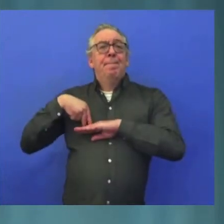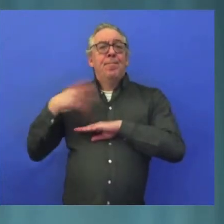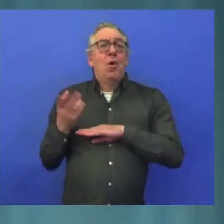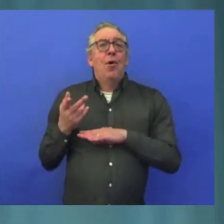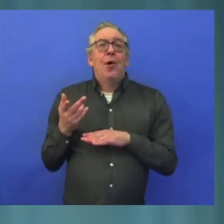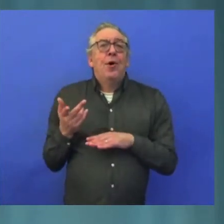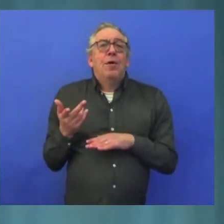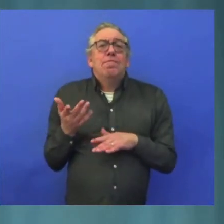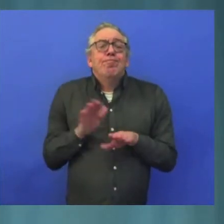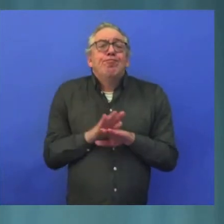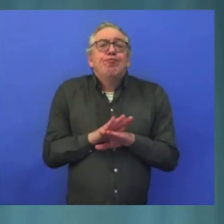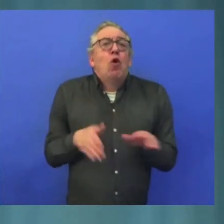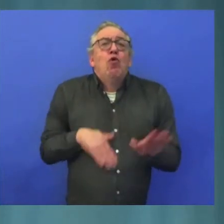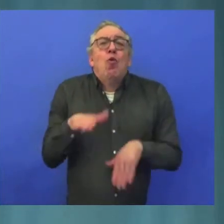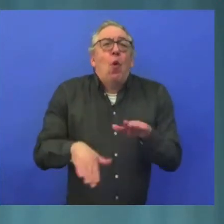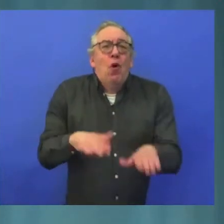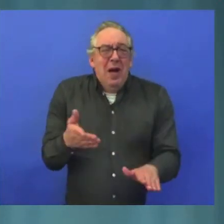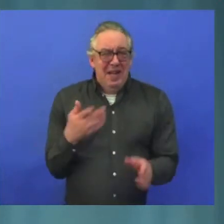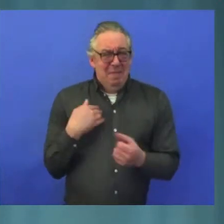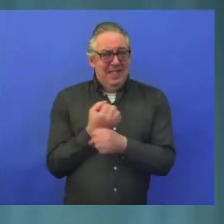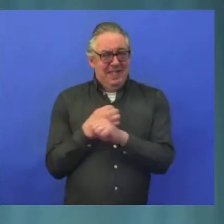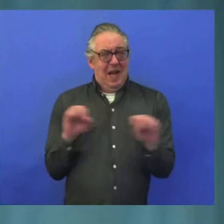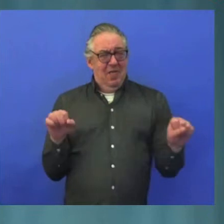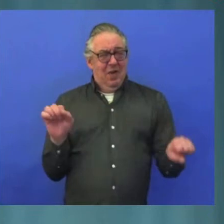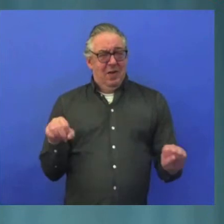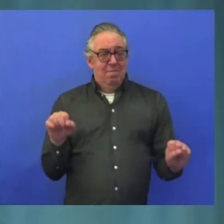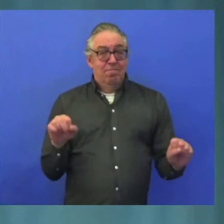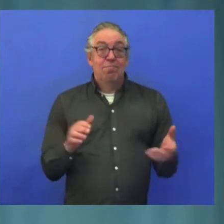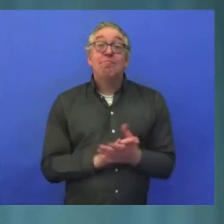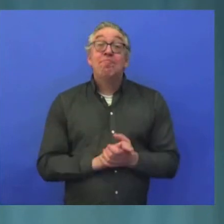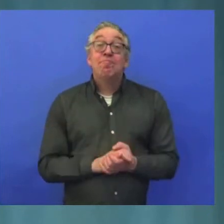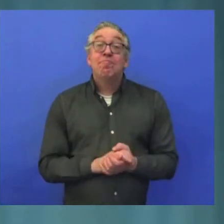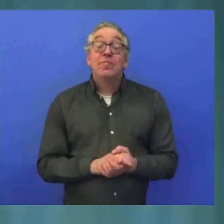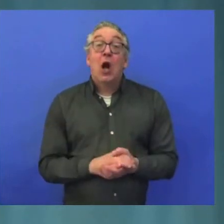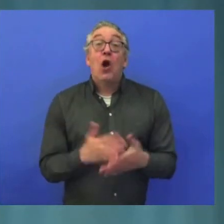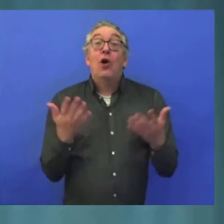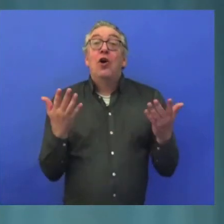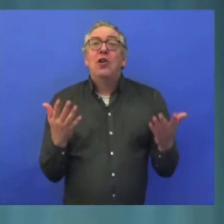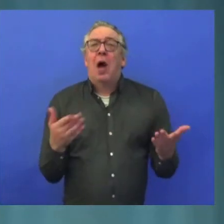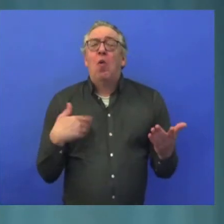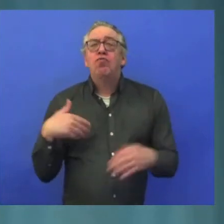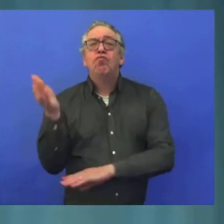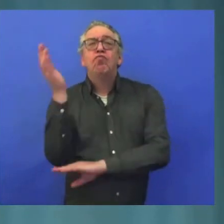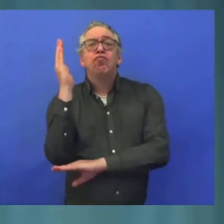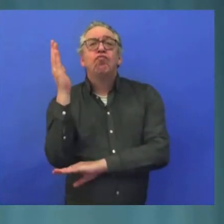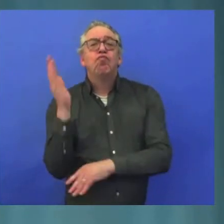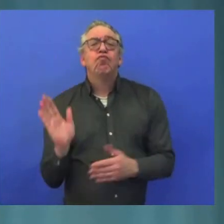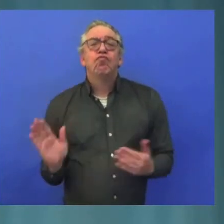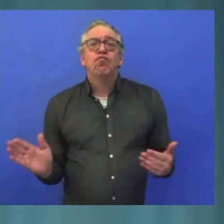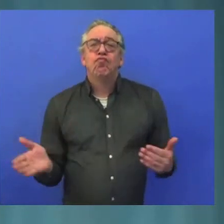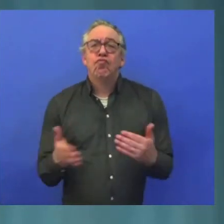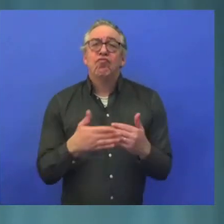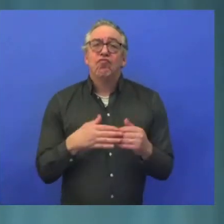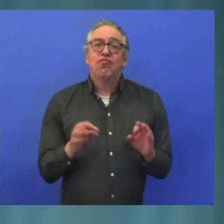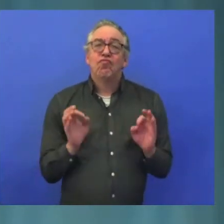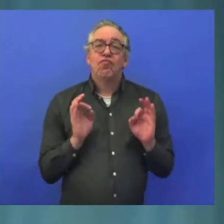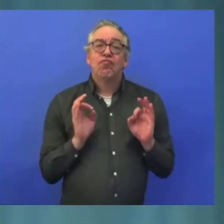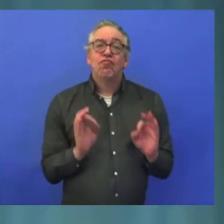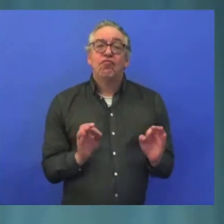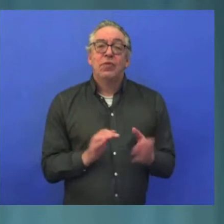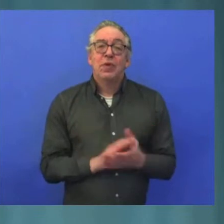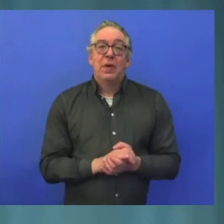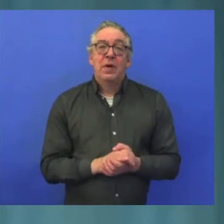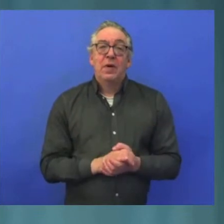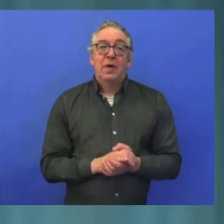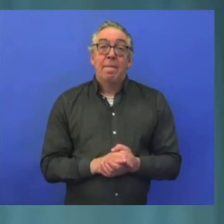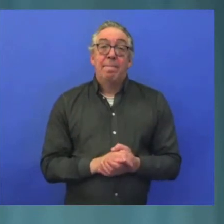session with this and wanted just to tell you that there are